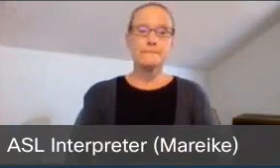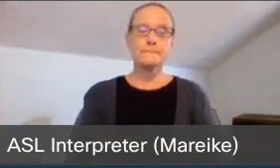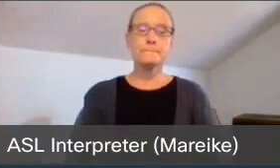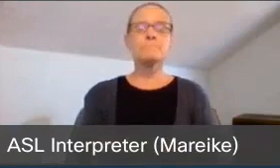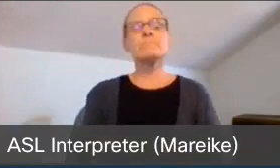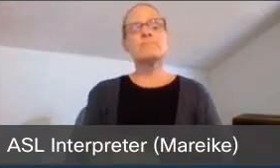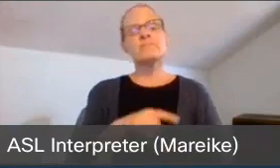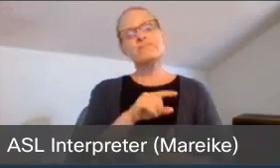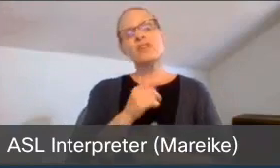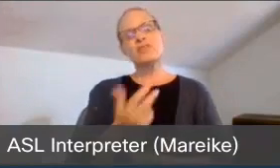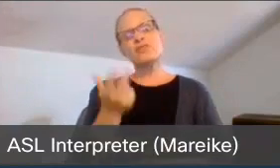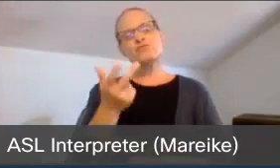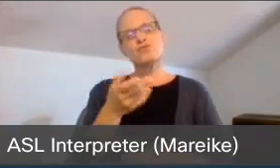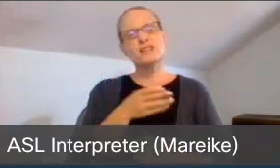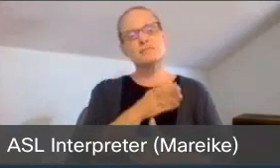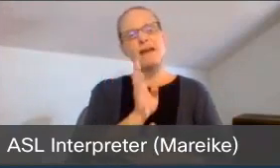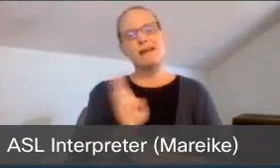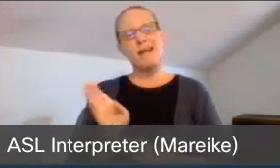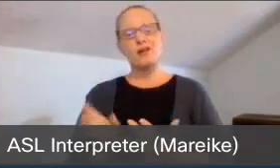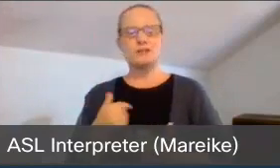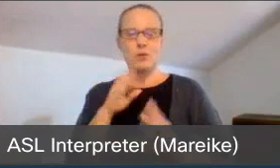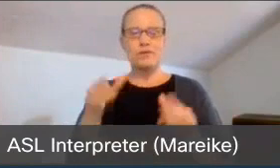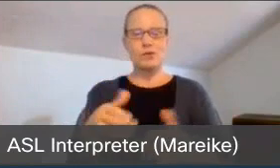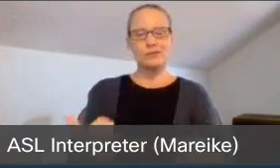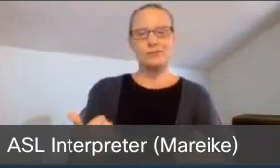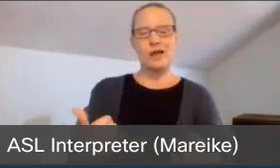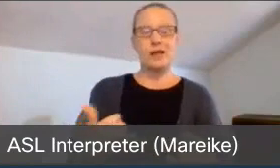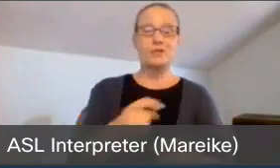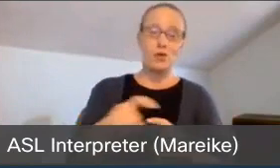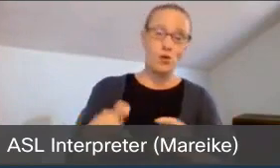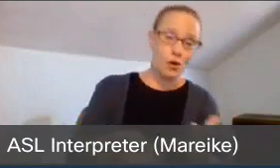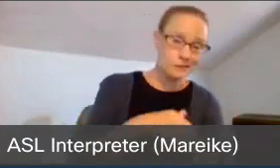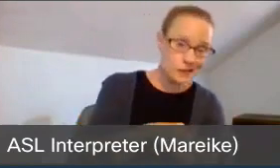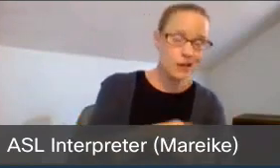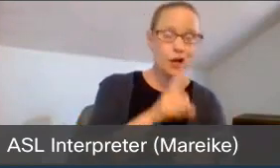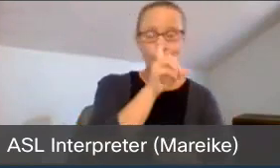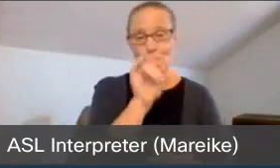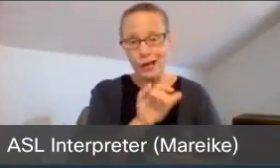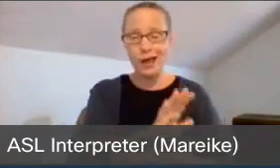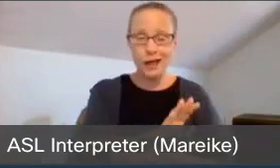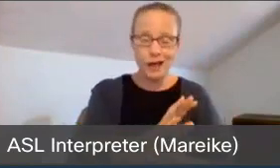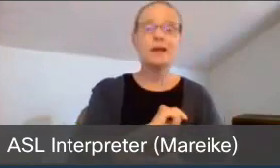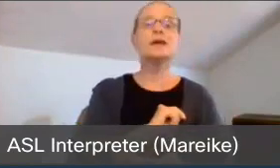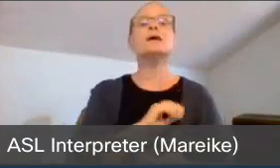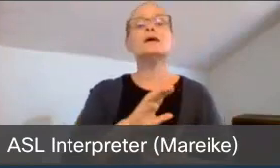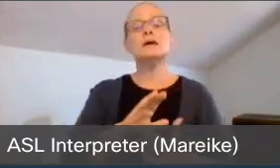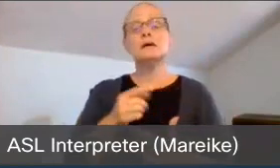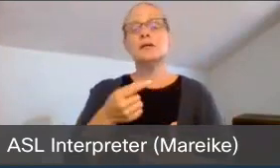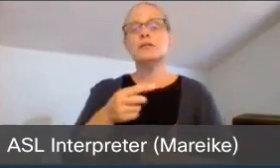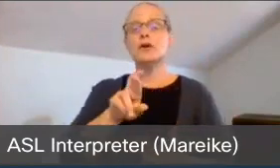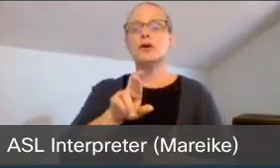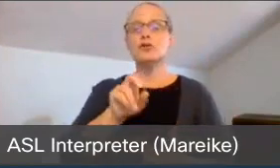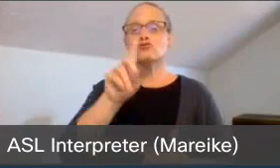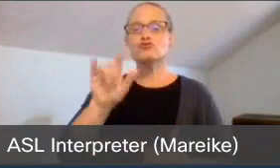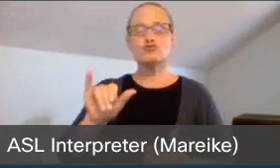So these are the three main areas that I'm going to focus on, kind of the call center and what that looks like. The Grady pilot and